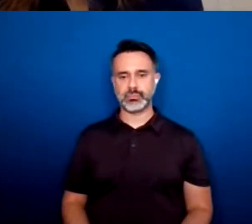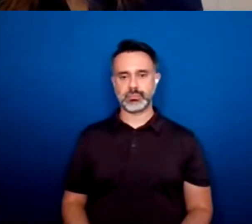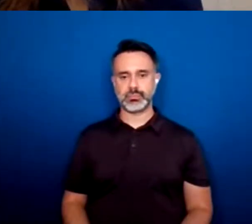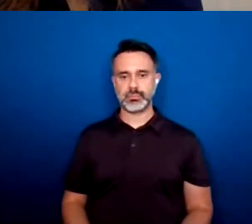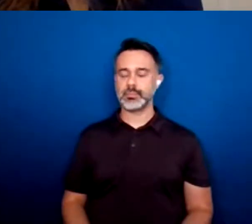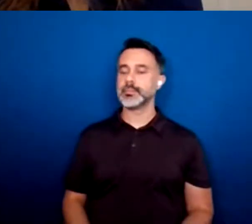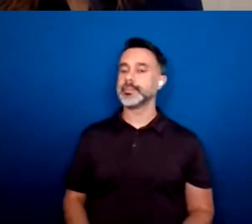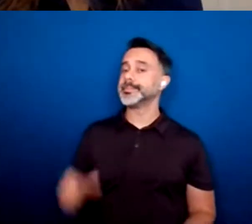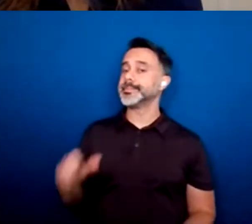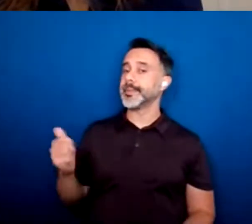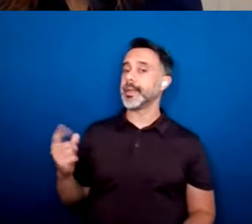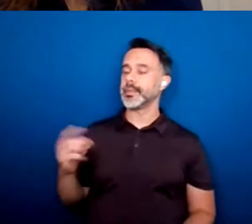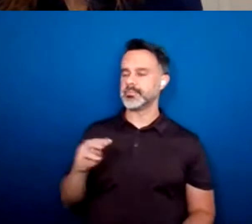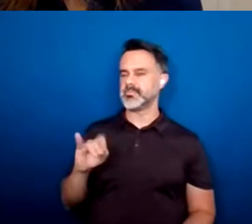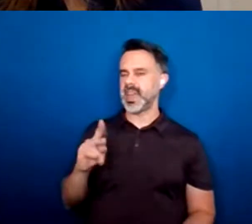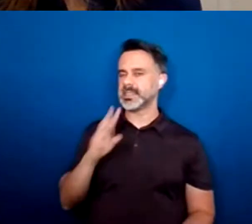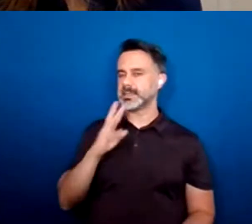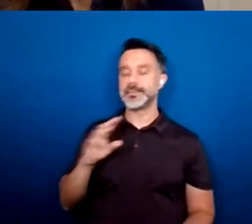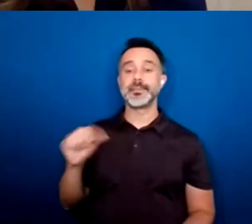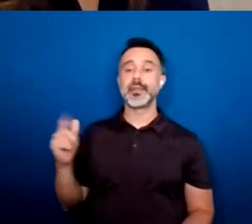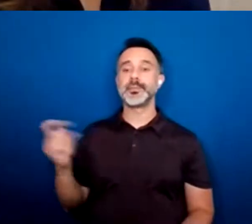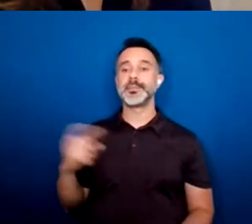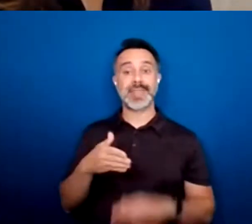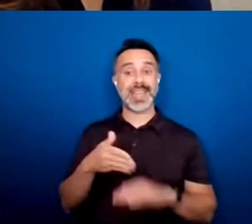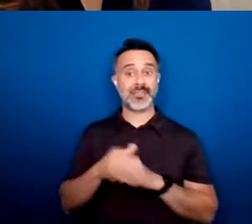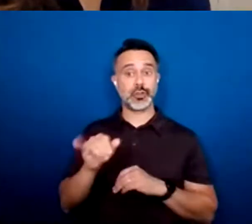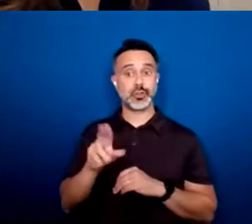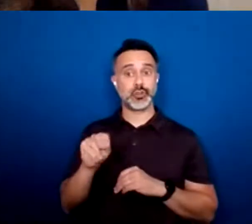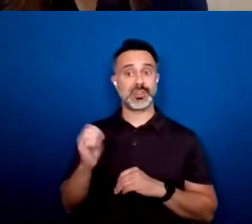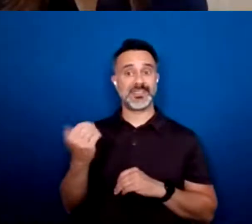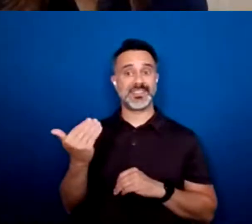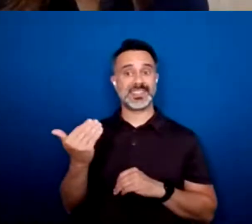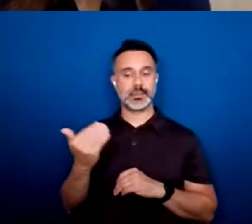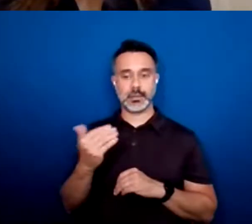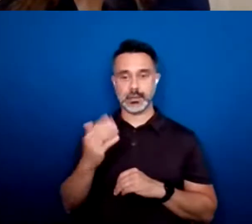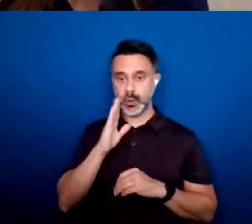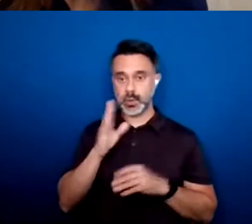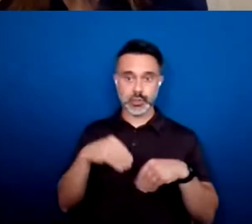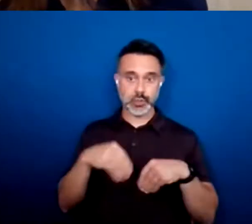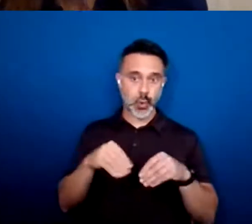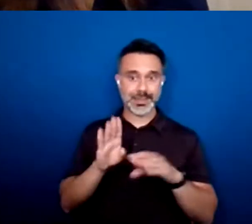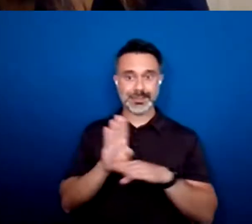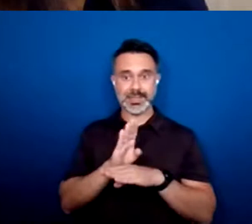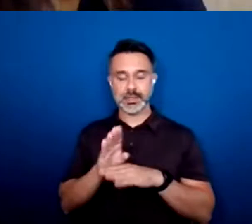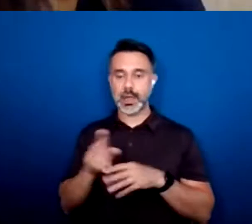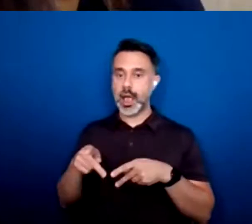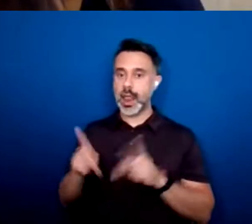Another community member asks, after June 15, are stores and businesses allowed to have their own